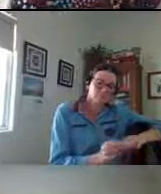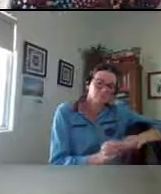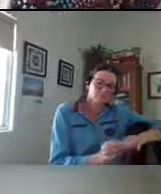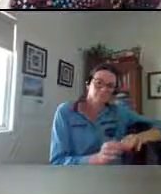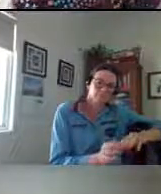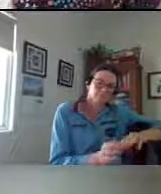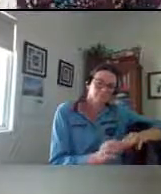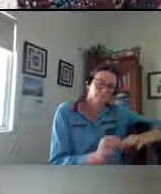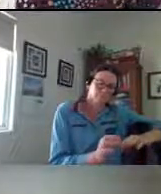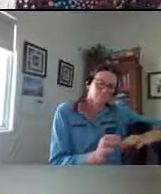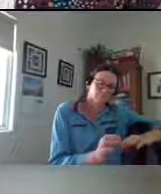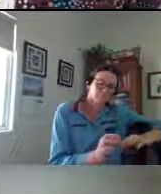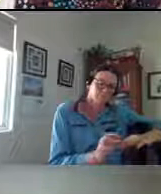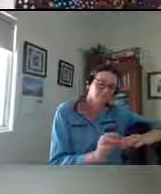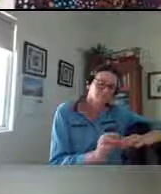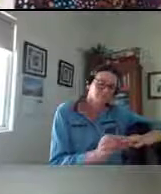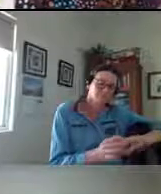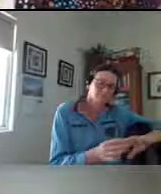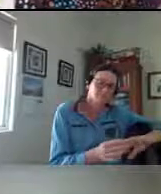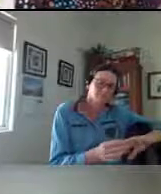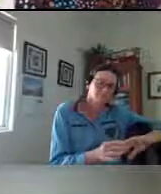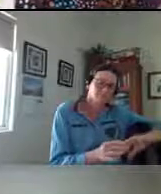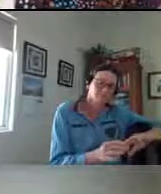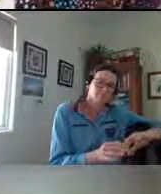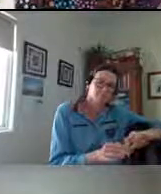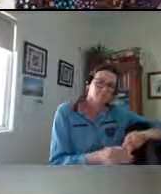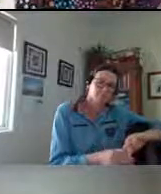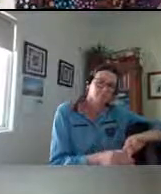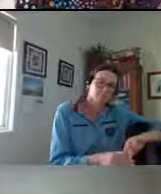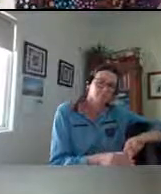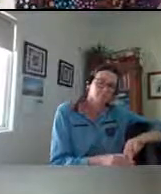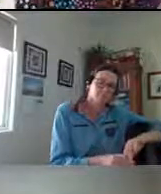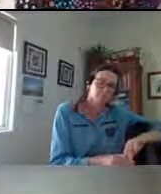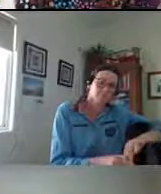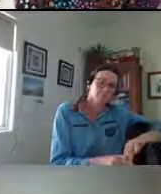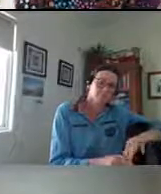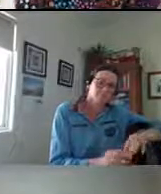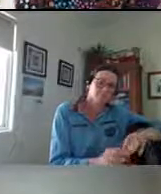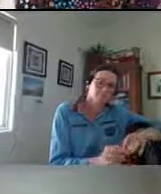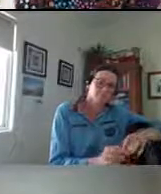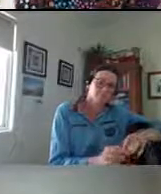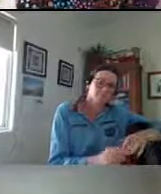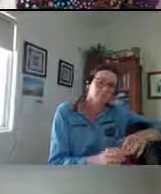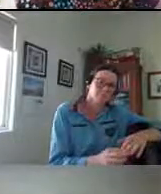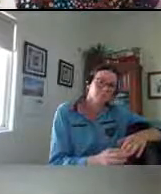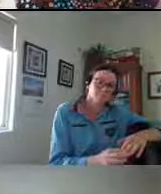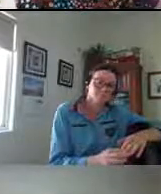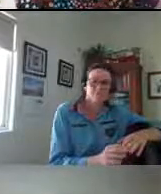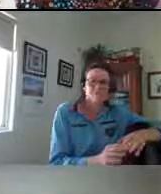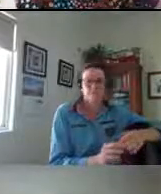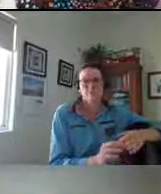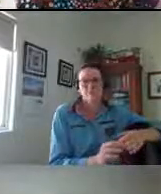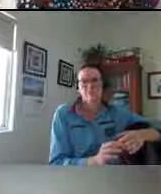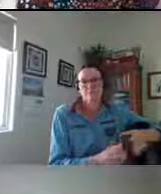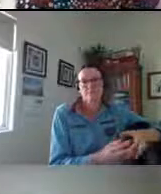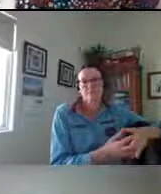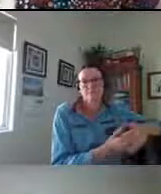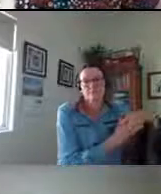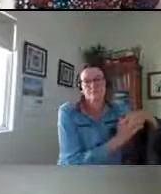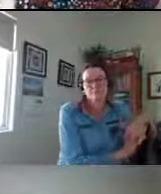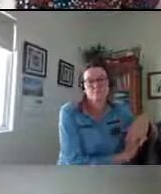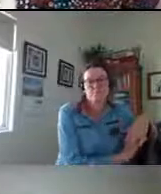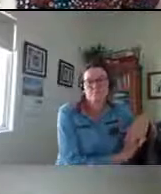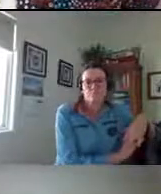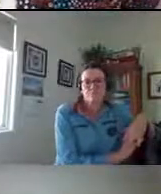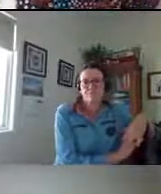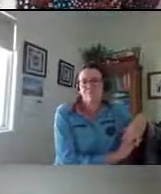electricity, quite a broad waiver power for most rules and regulations that are likely to apply to a project.